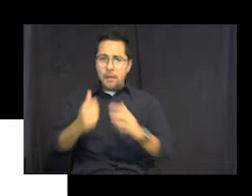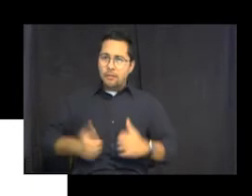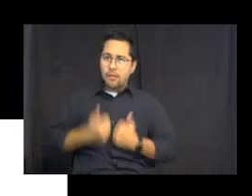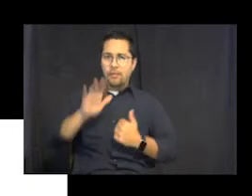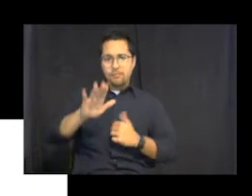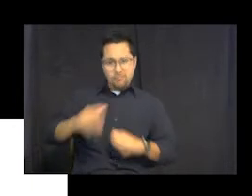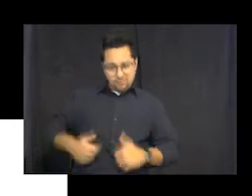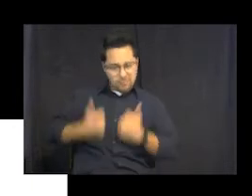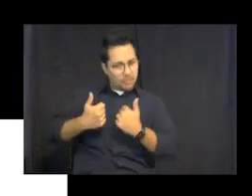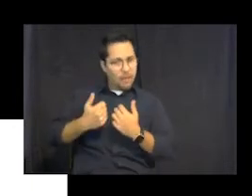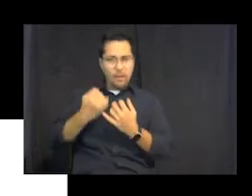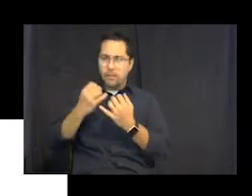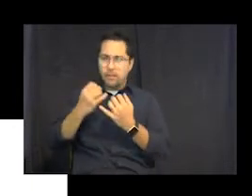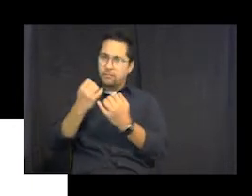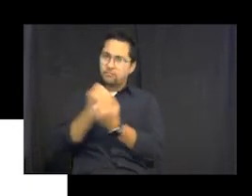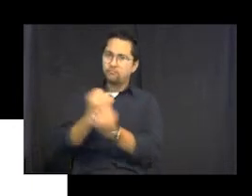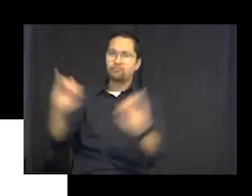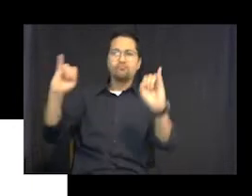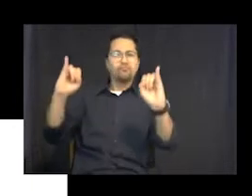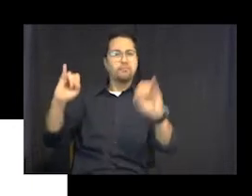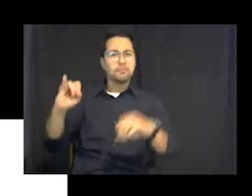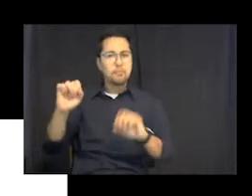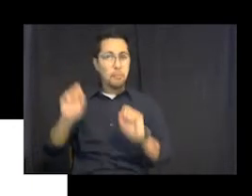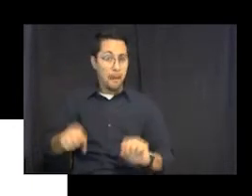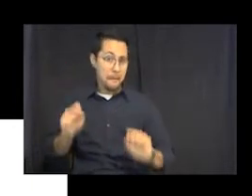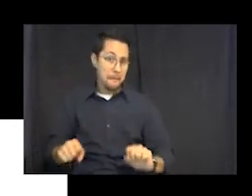they want as independently as possible.